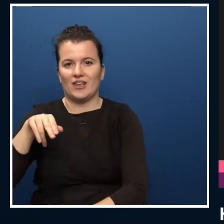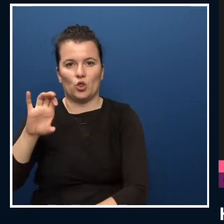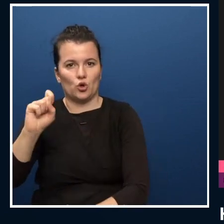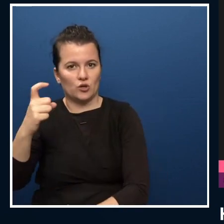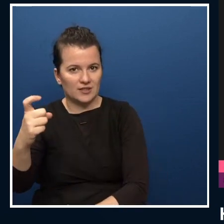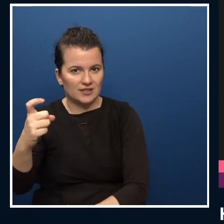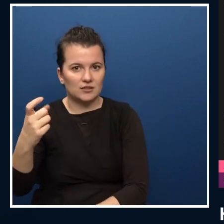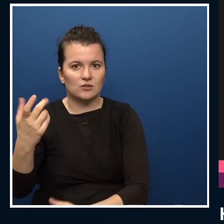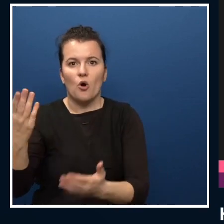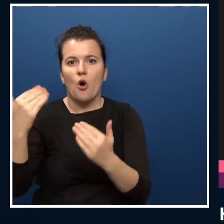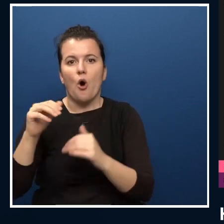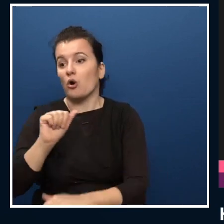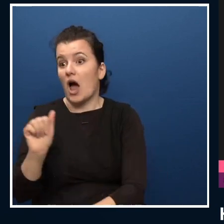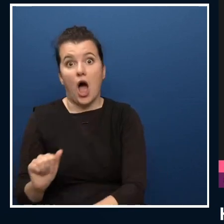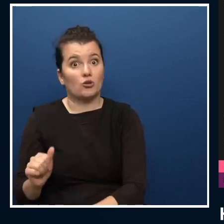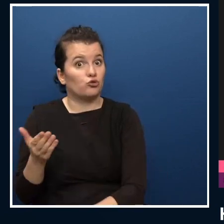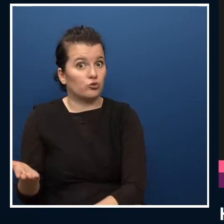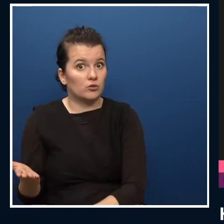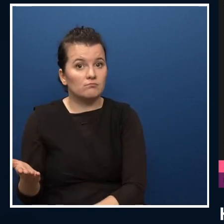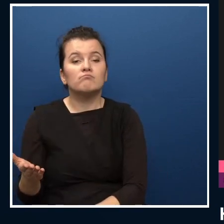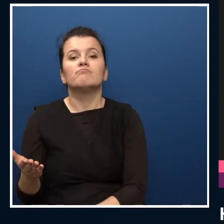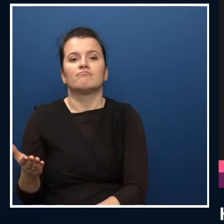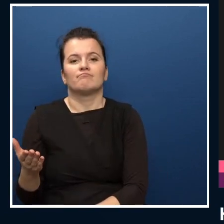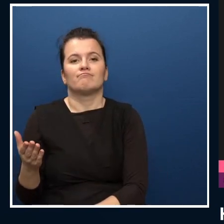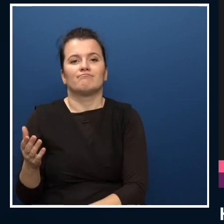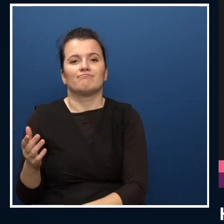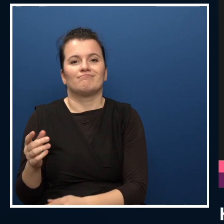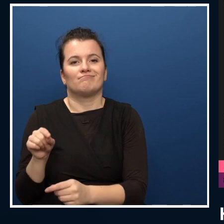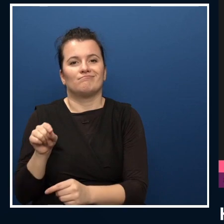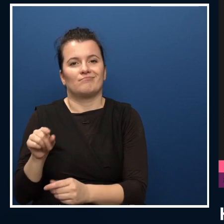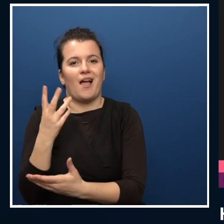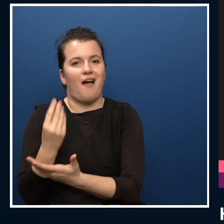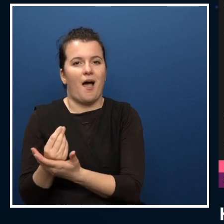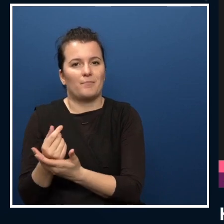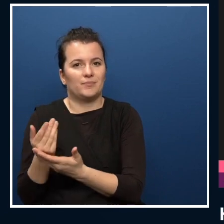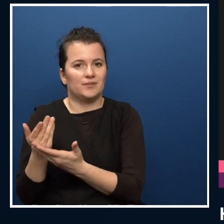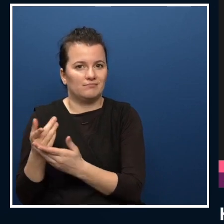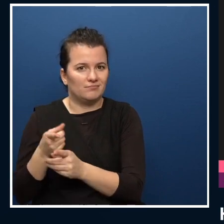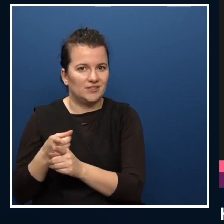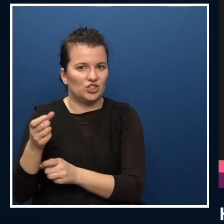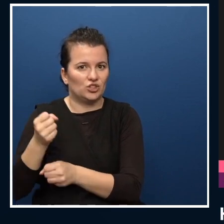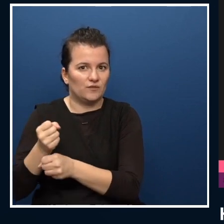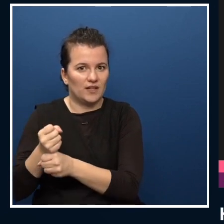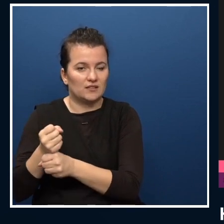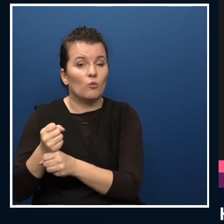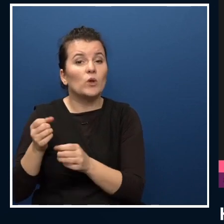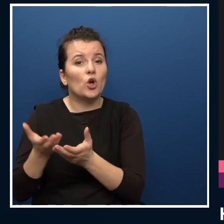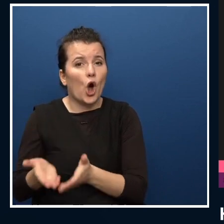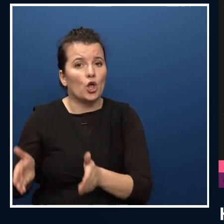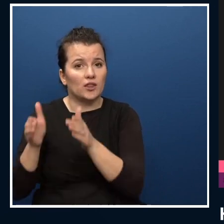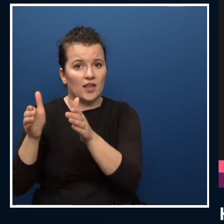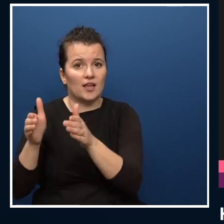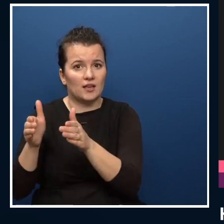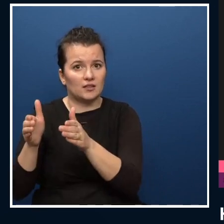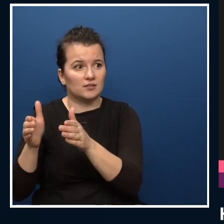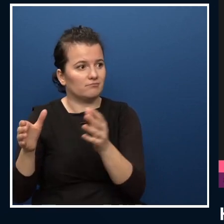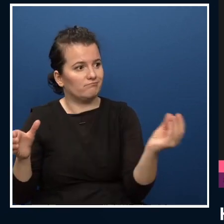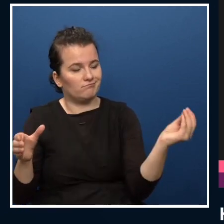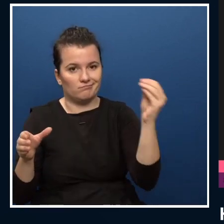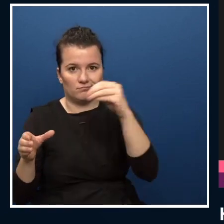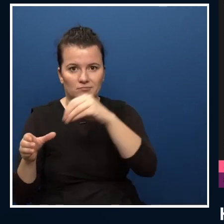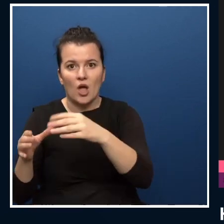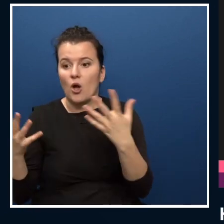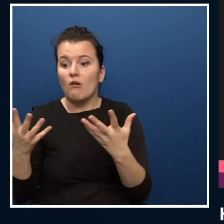rather, app service, and I use containers, what's going to happen to all of these rewrite rules? What's going to happen to that?